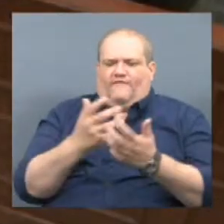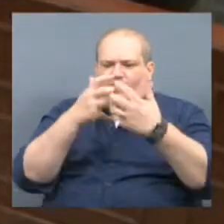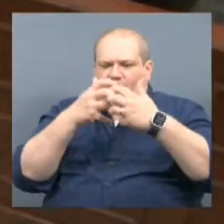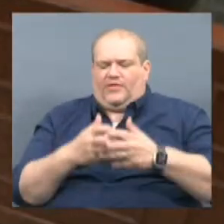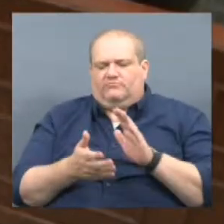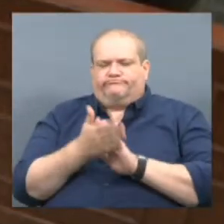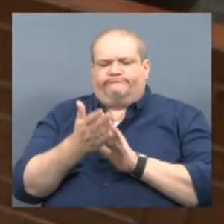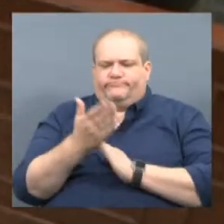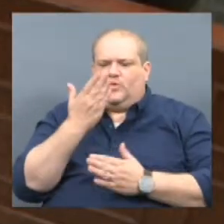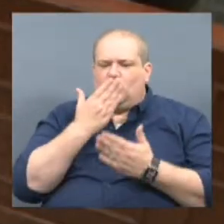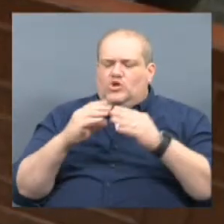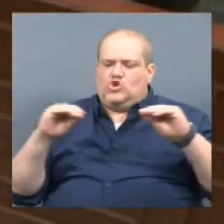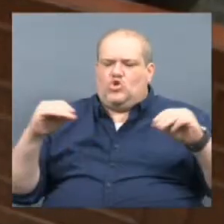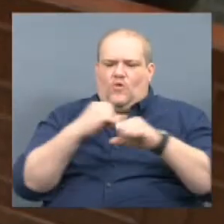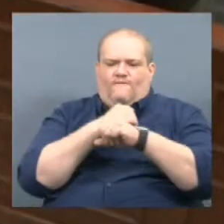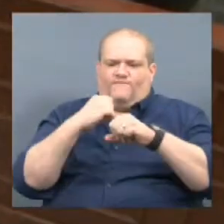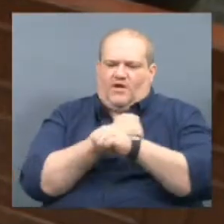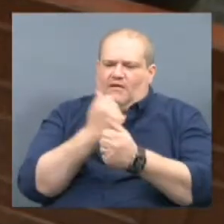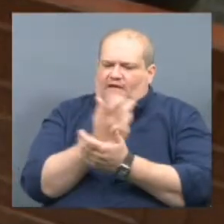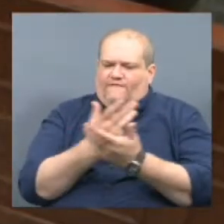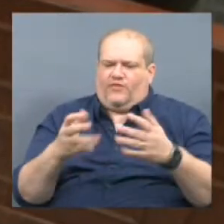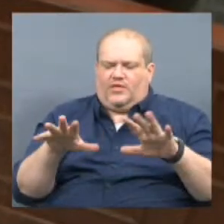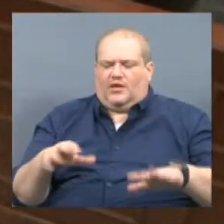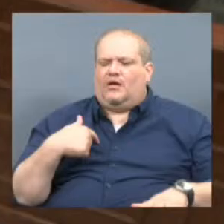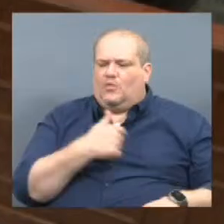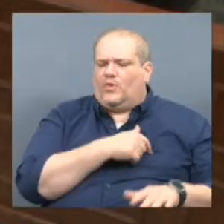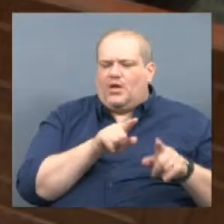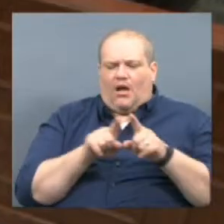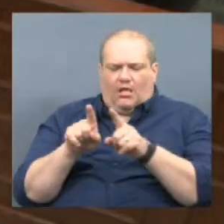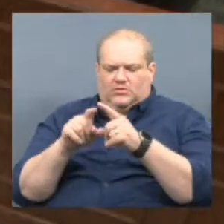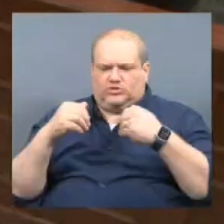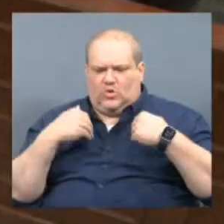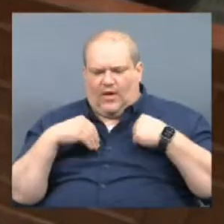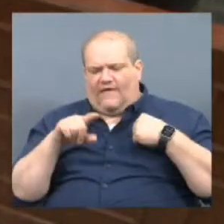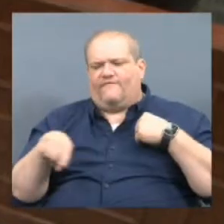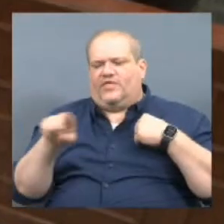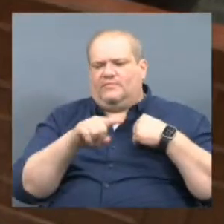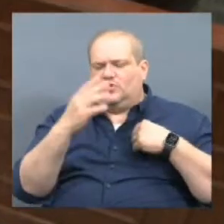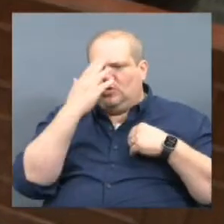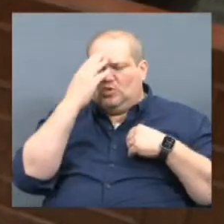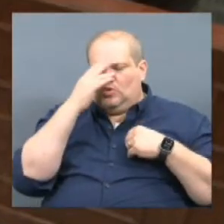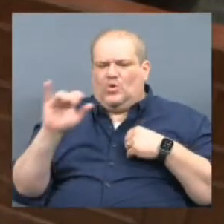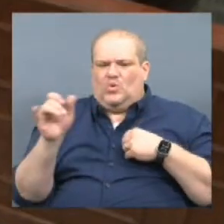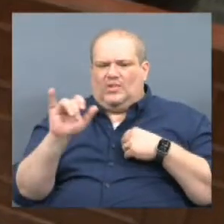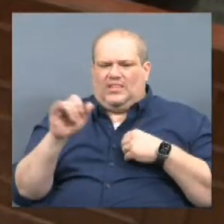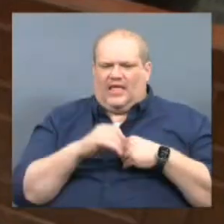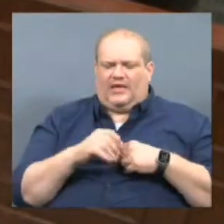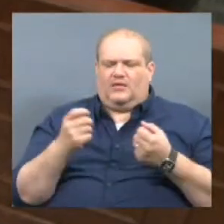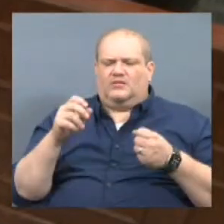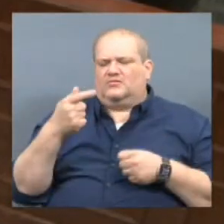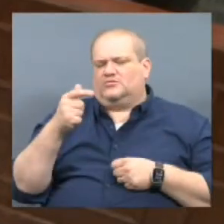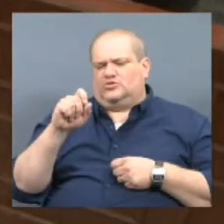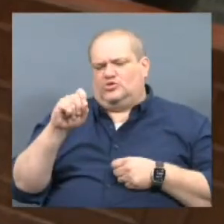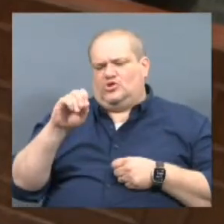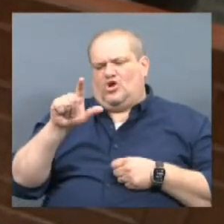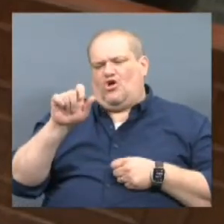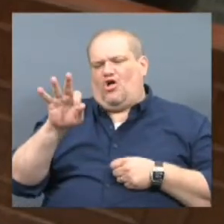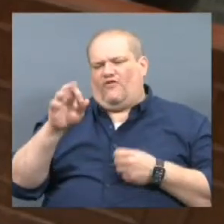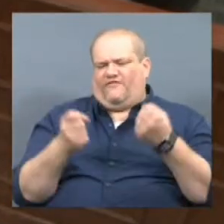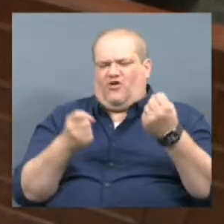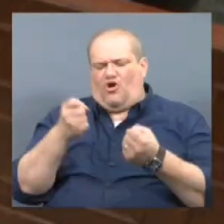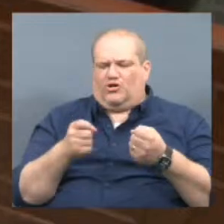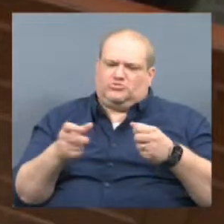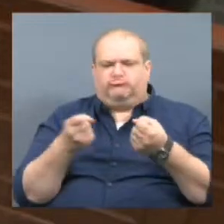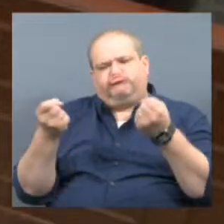going well, there's no fights and everything like that. We will also have them, you know, in like little golf carts, I think that's what they're called, you